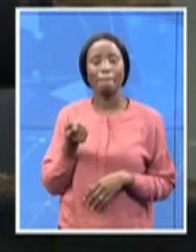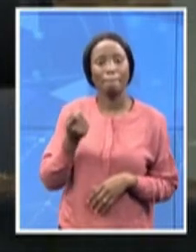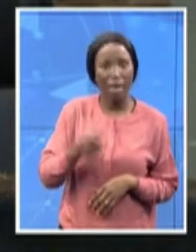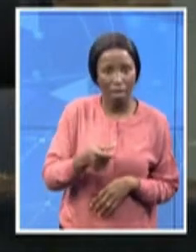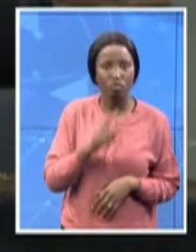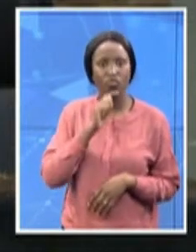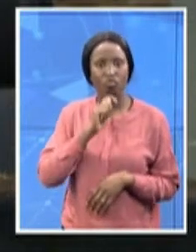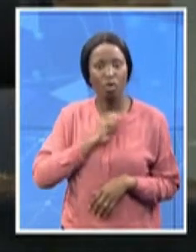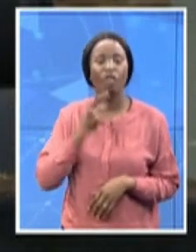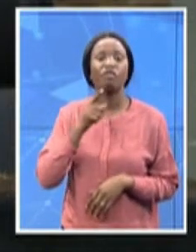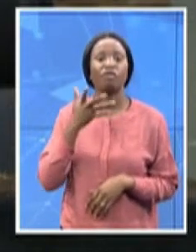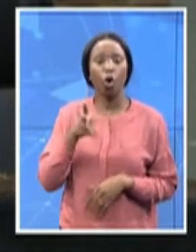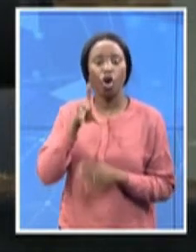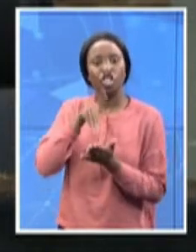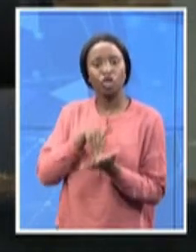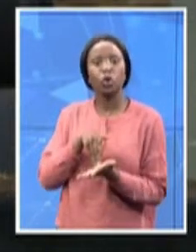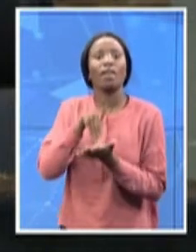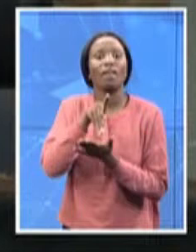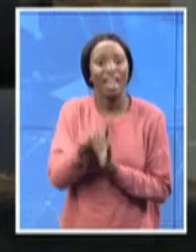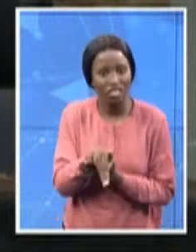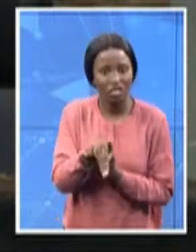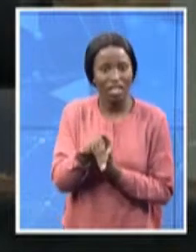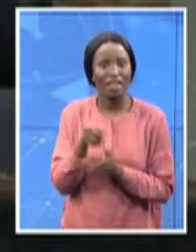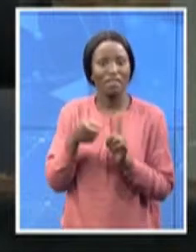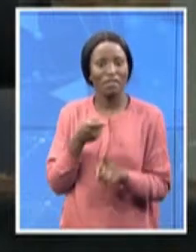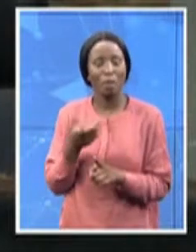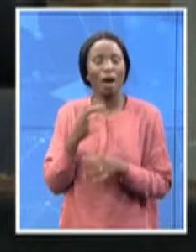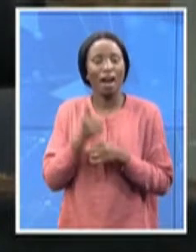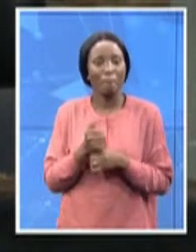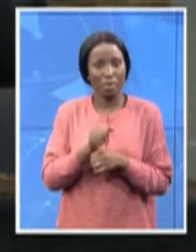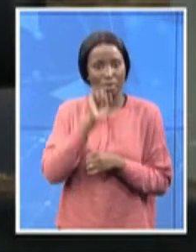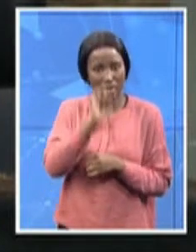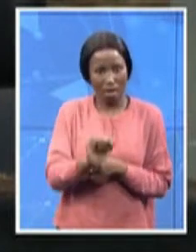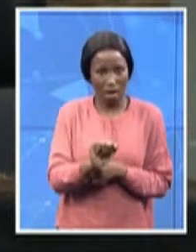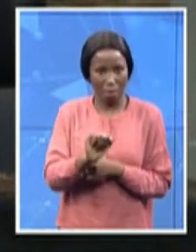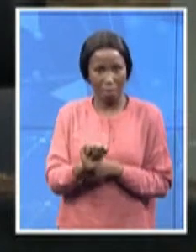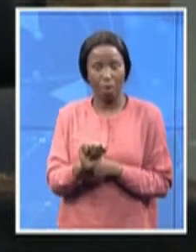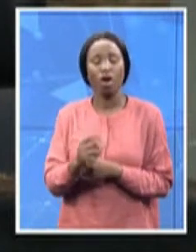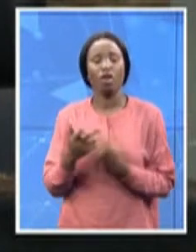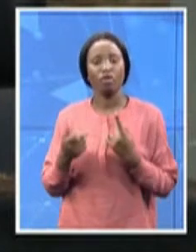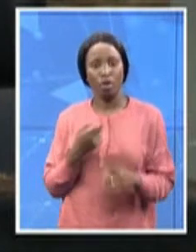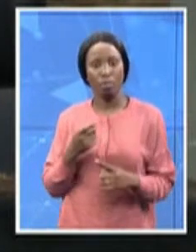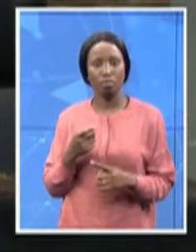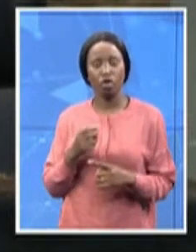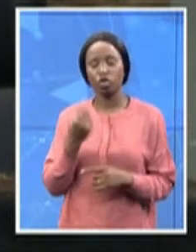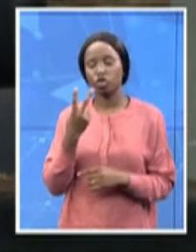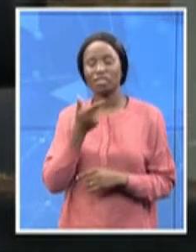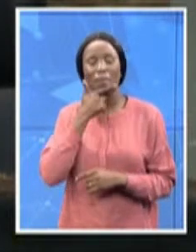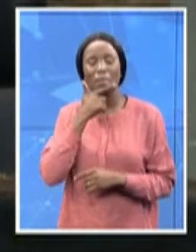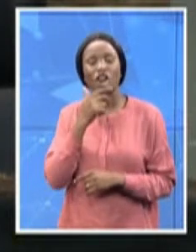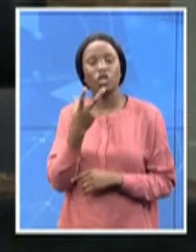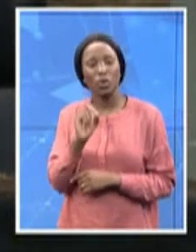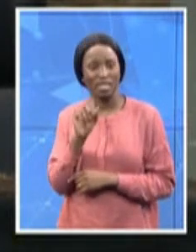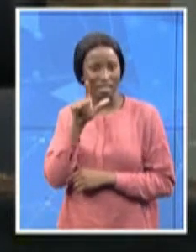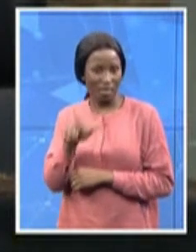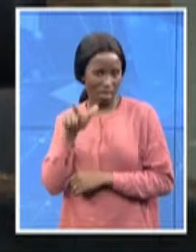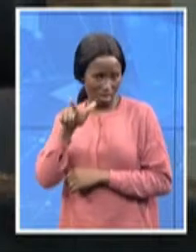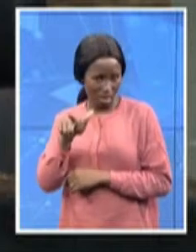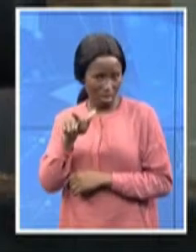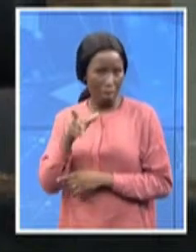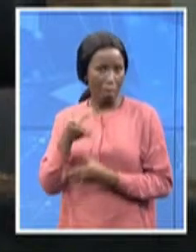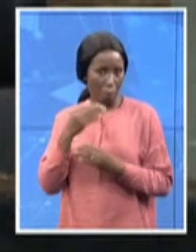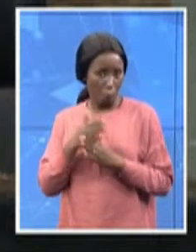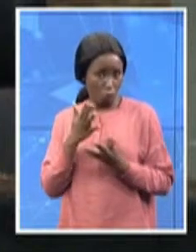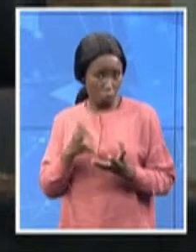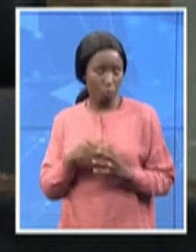be elected ANC president in December 2017. It is my concern that the set of